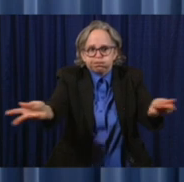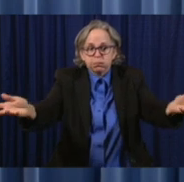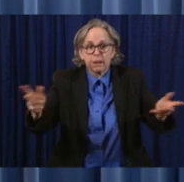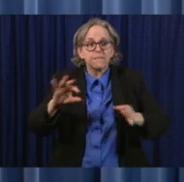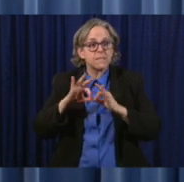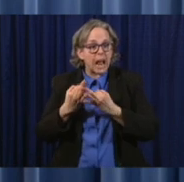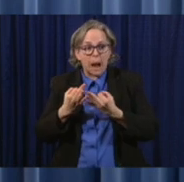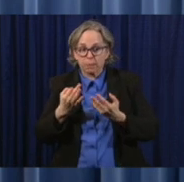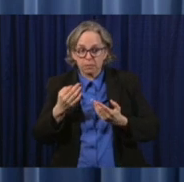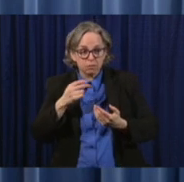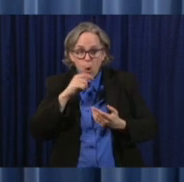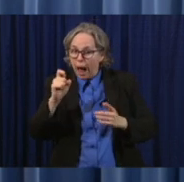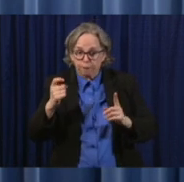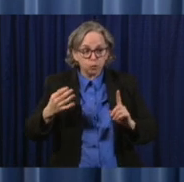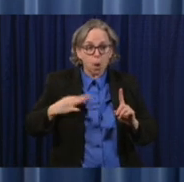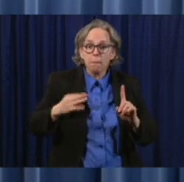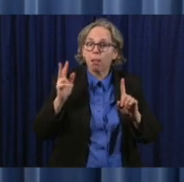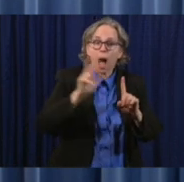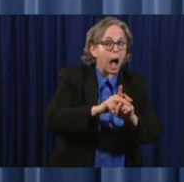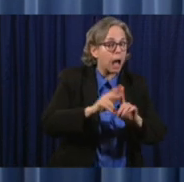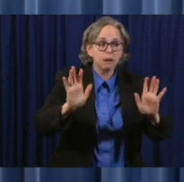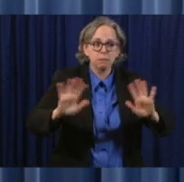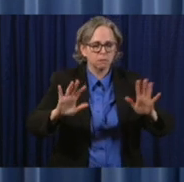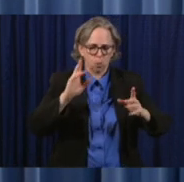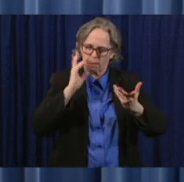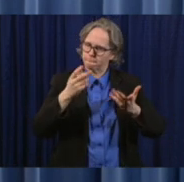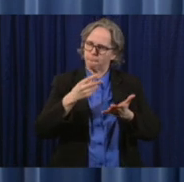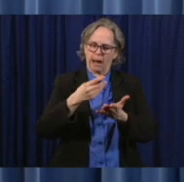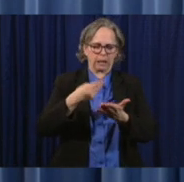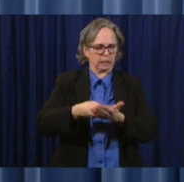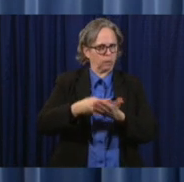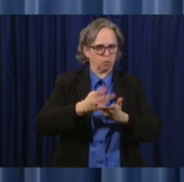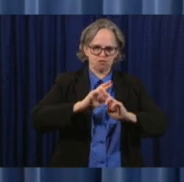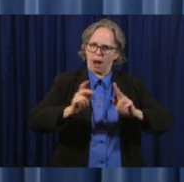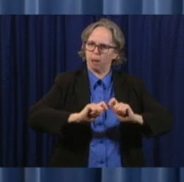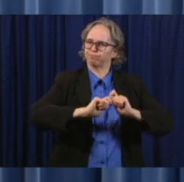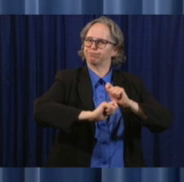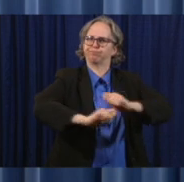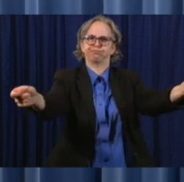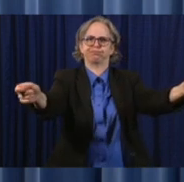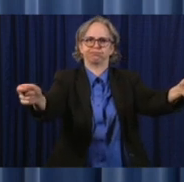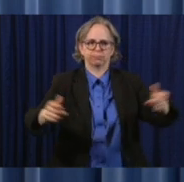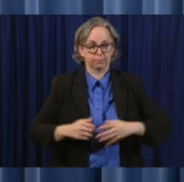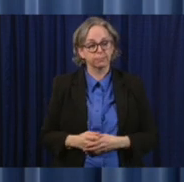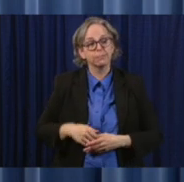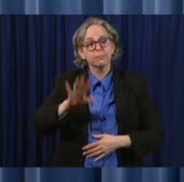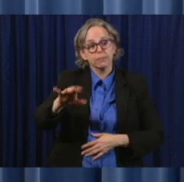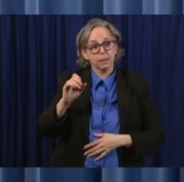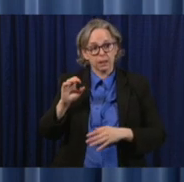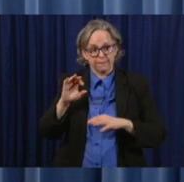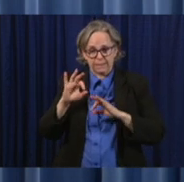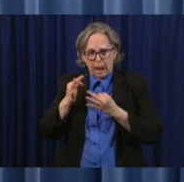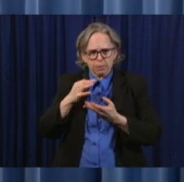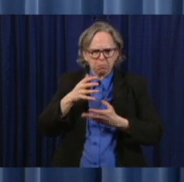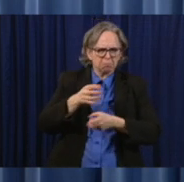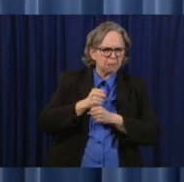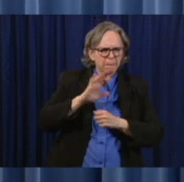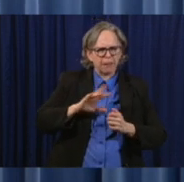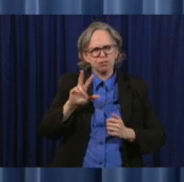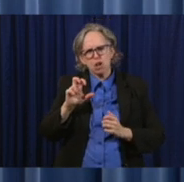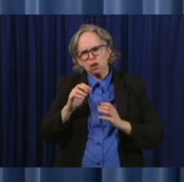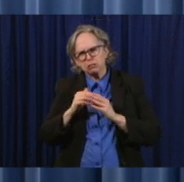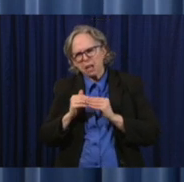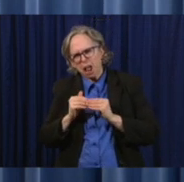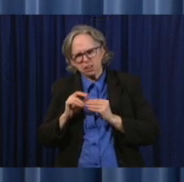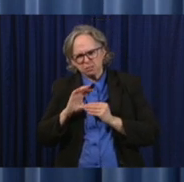do not need to apply to be eligible, so those will be mailed out. Families will receive around $300 to purchase healthy and nutritious foods to feed